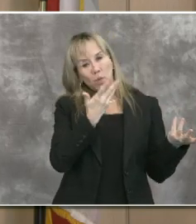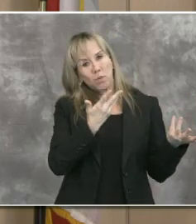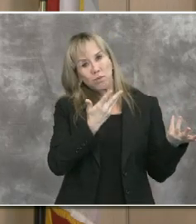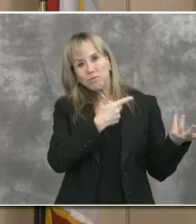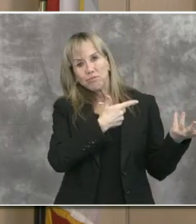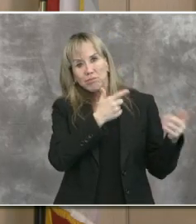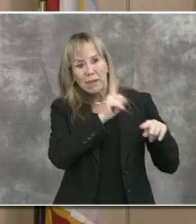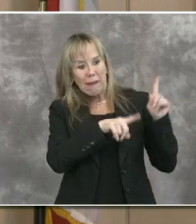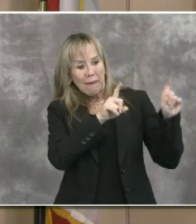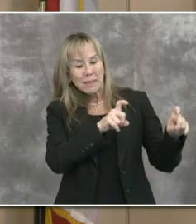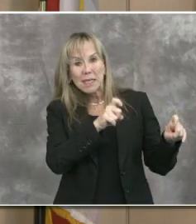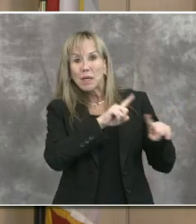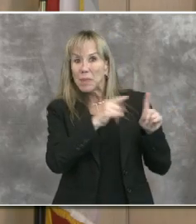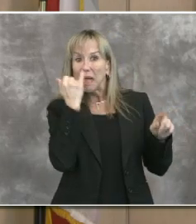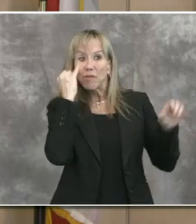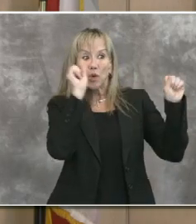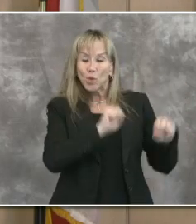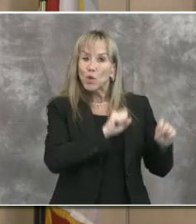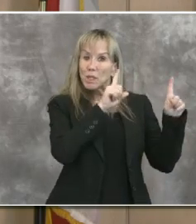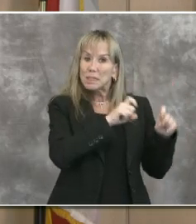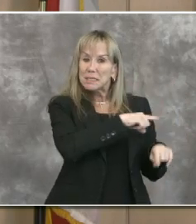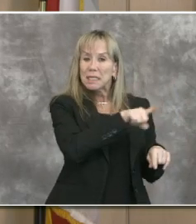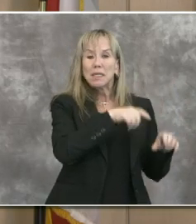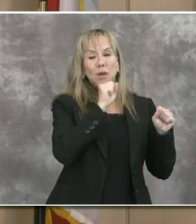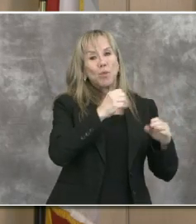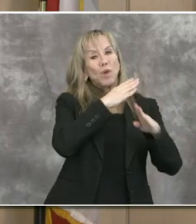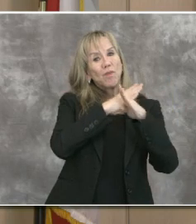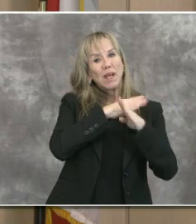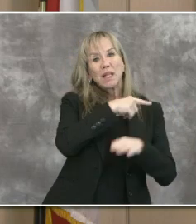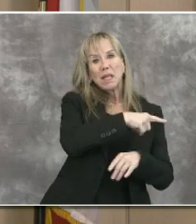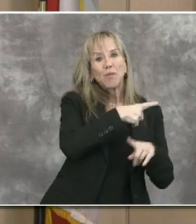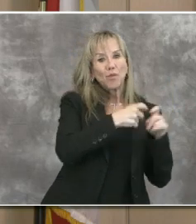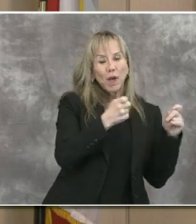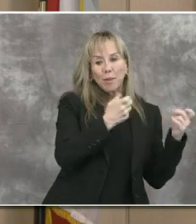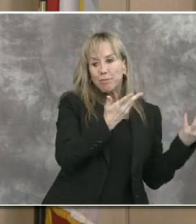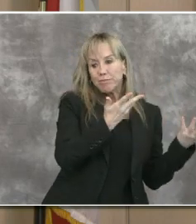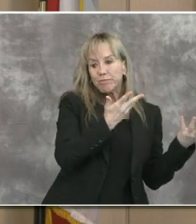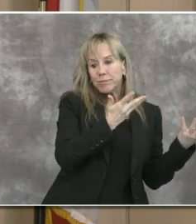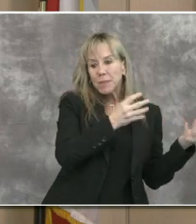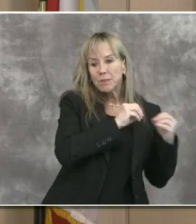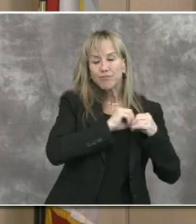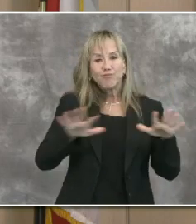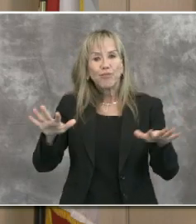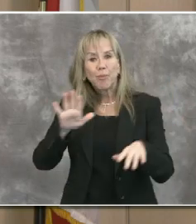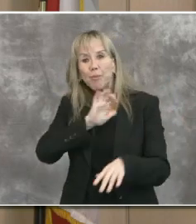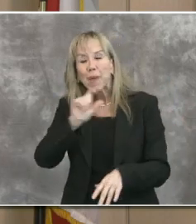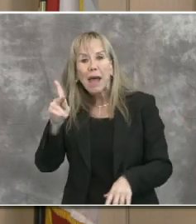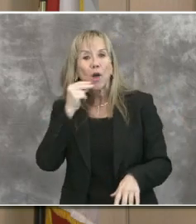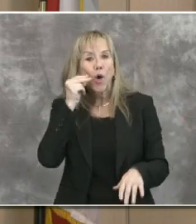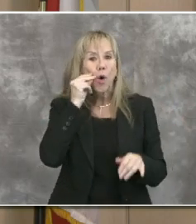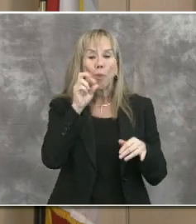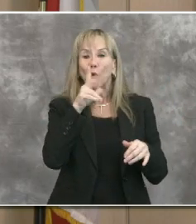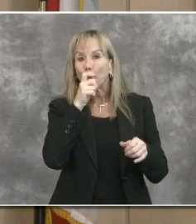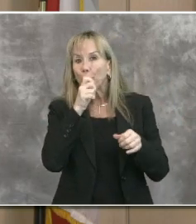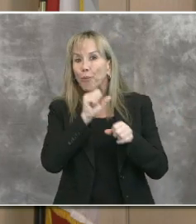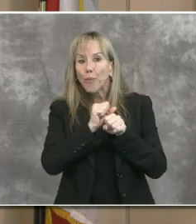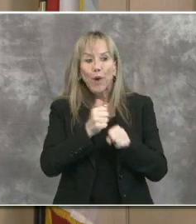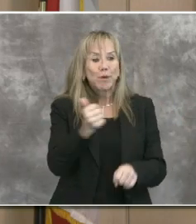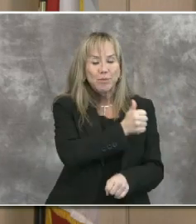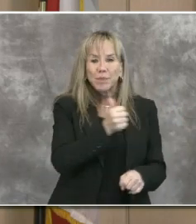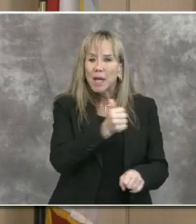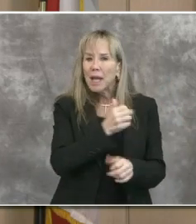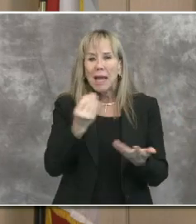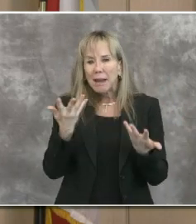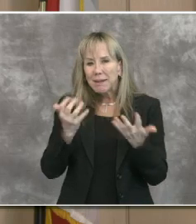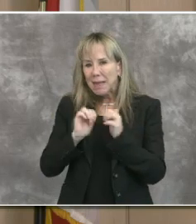and infect the household. What do you advise for those facilities or for those families that are worried and inadvertently could